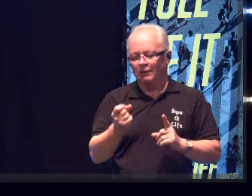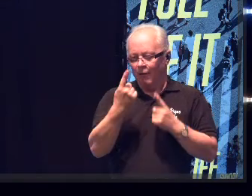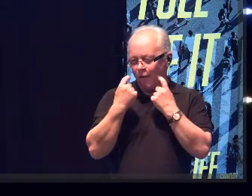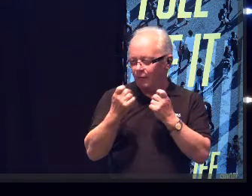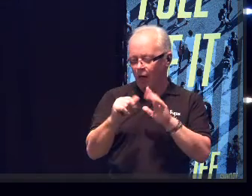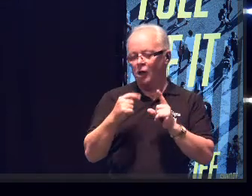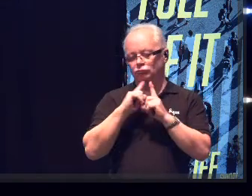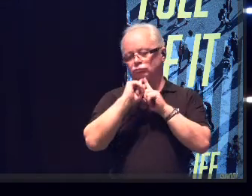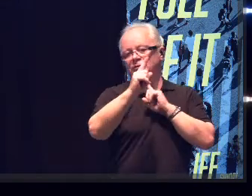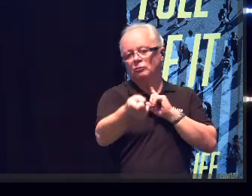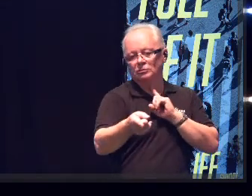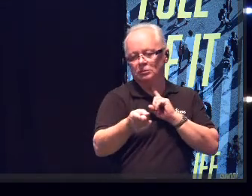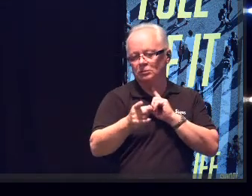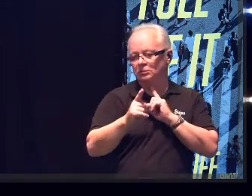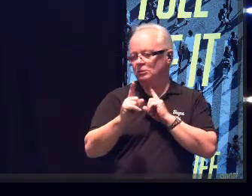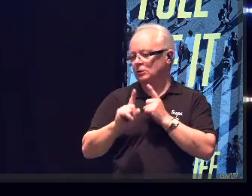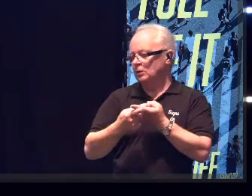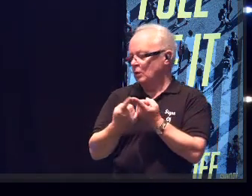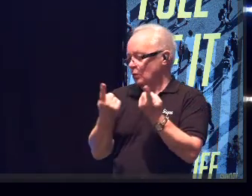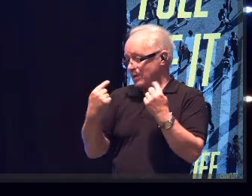What are we going to be full of?